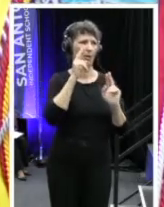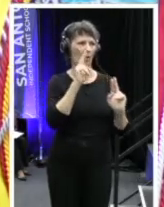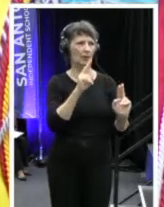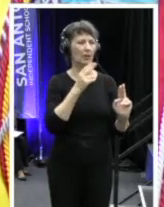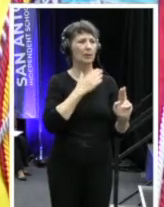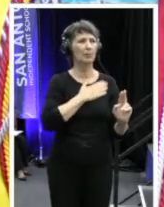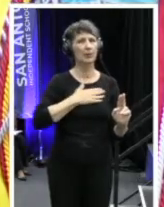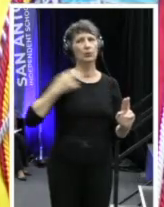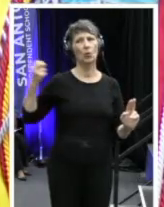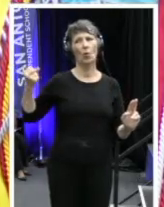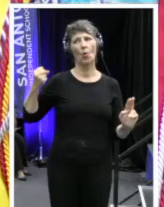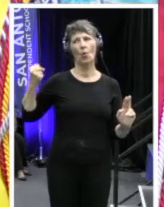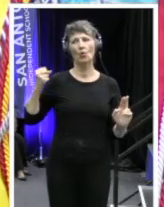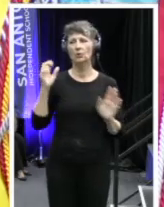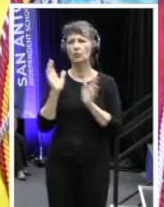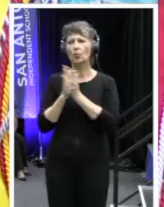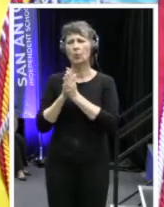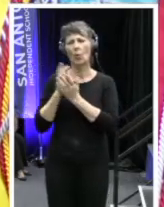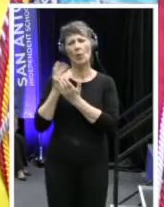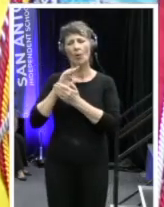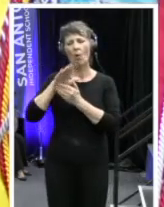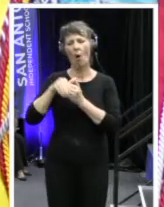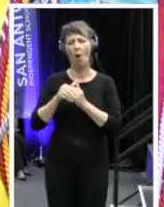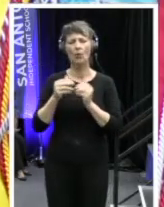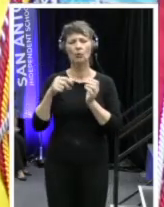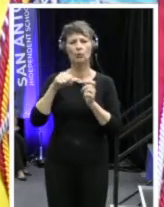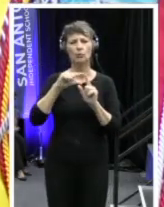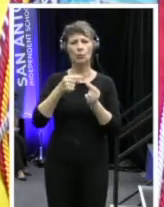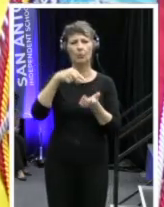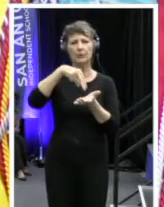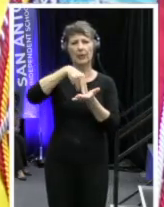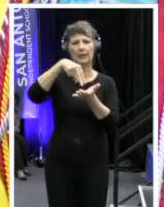Please hold your applause until the entire group is standing.